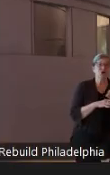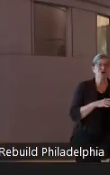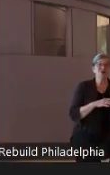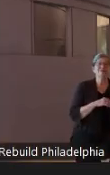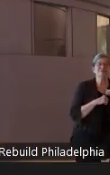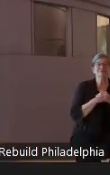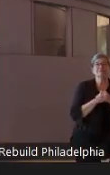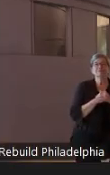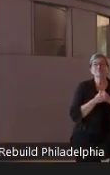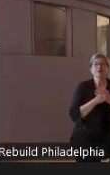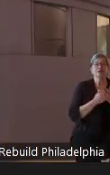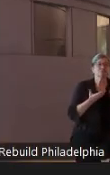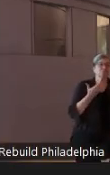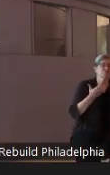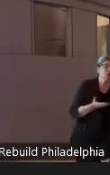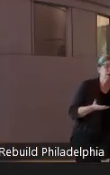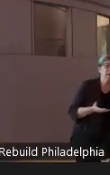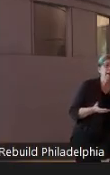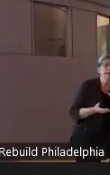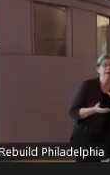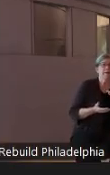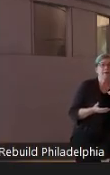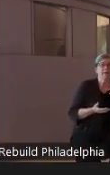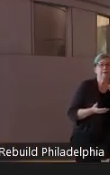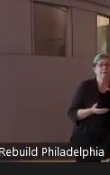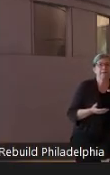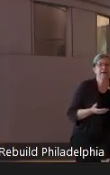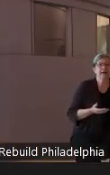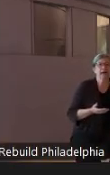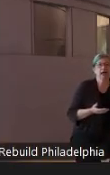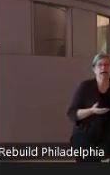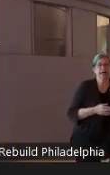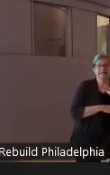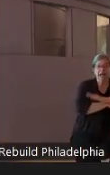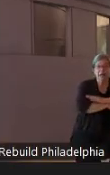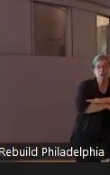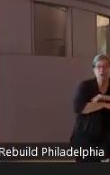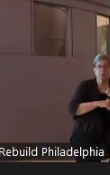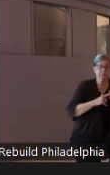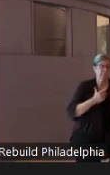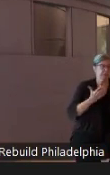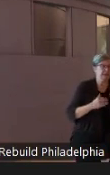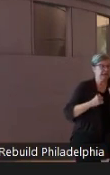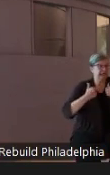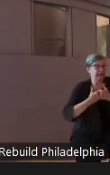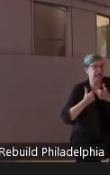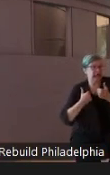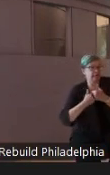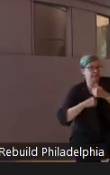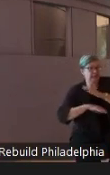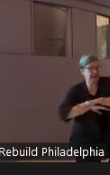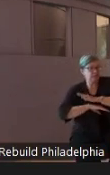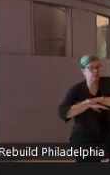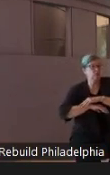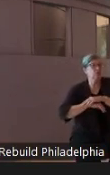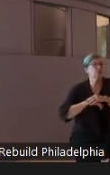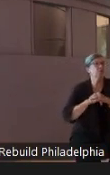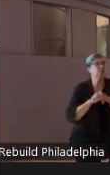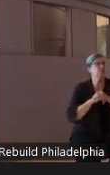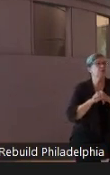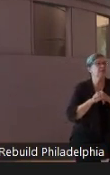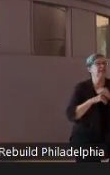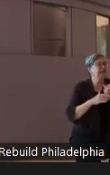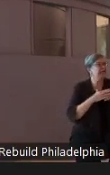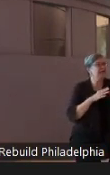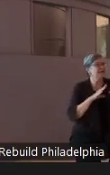are proposing picnic tables. There's also an option to have game tables, and in the breakout session, we'd like to